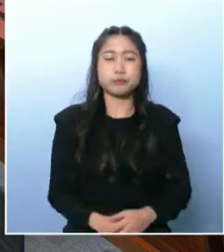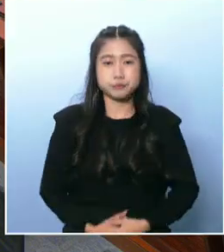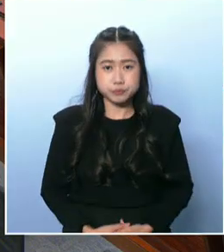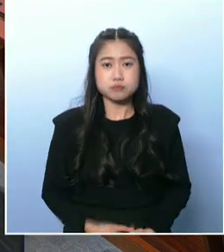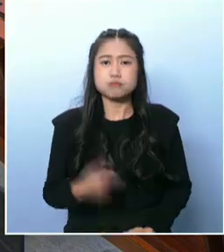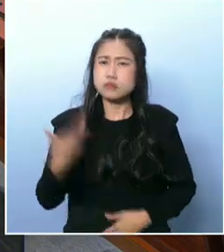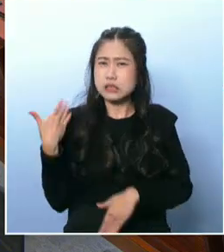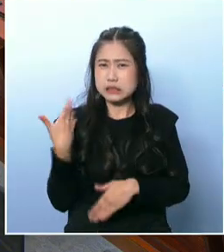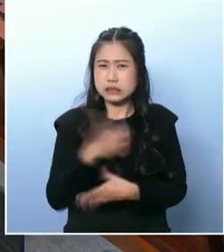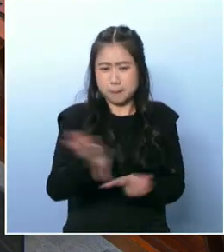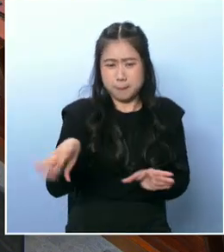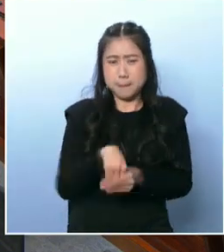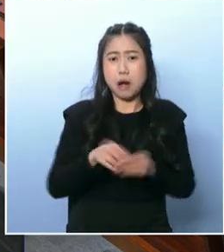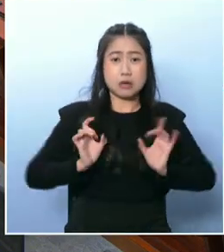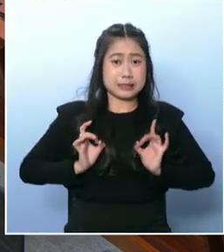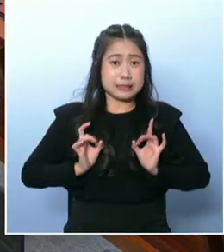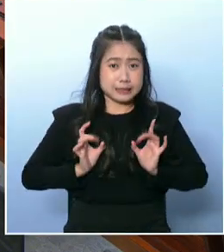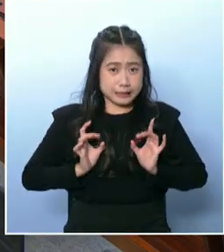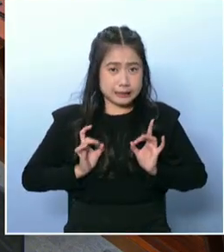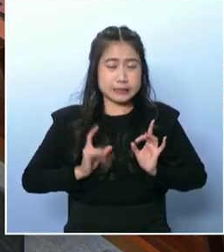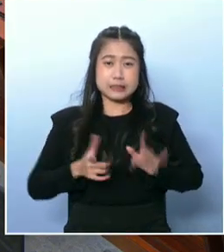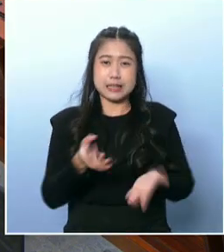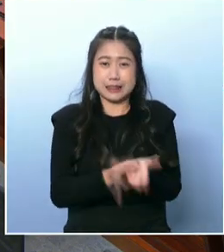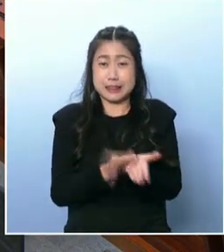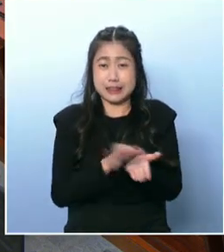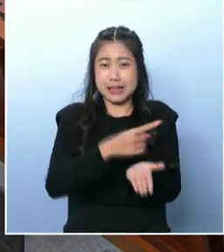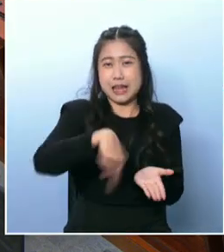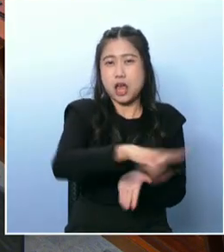would like to supplement. We have